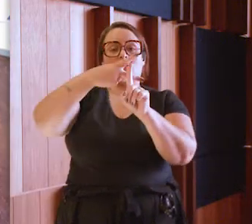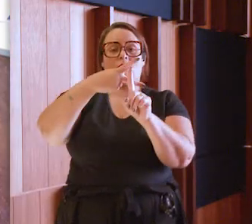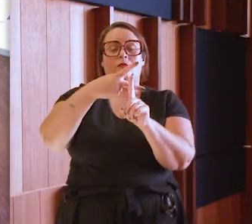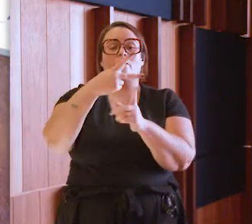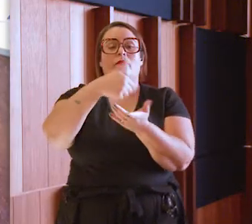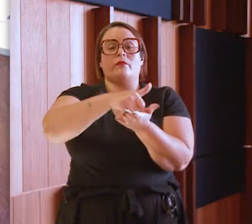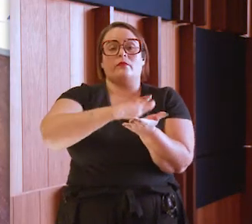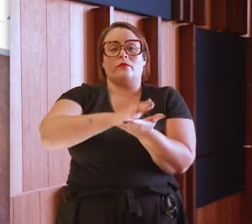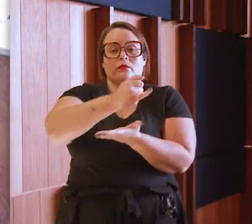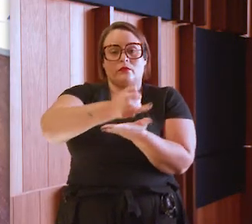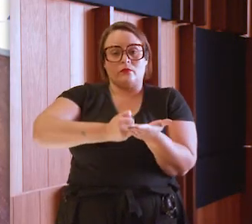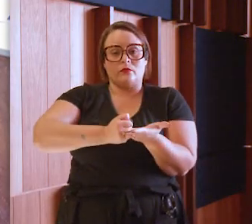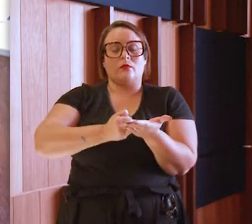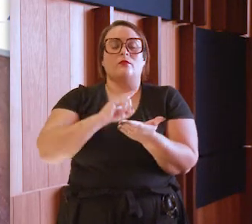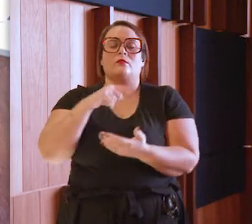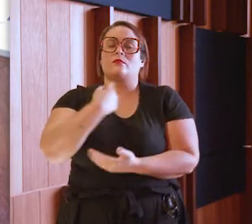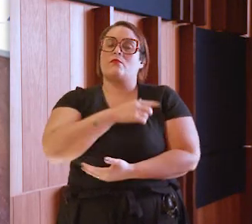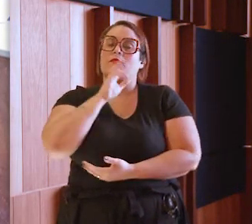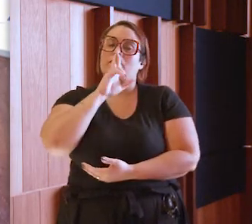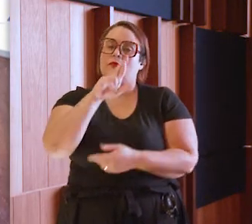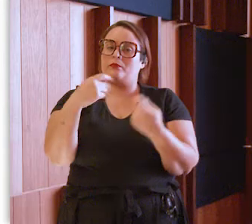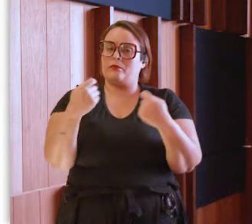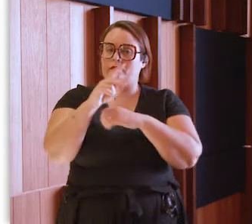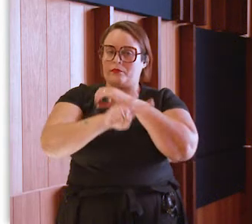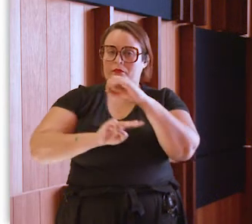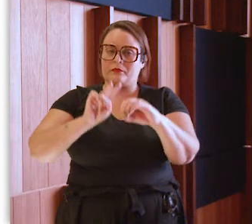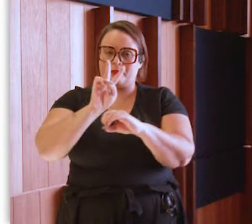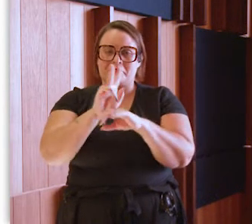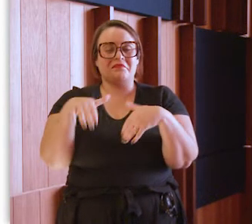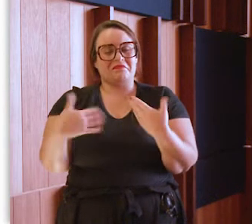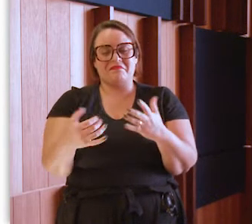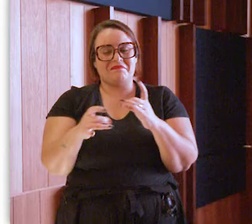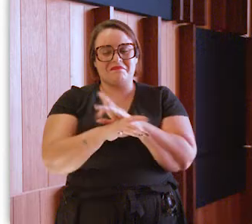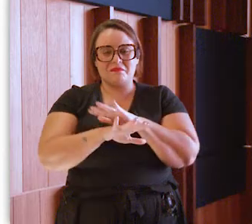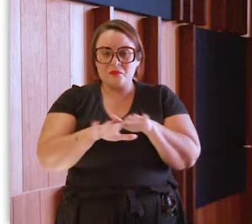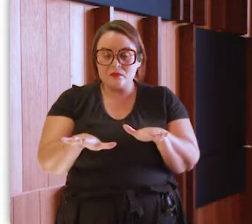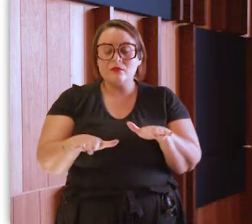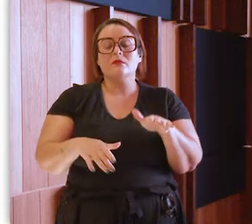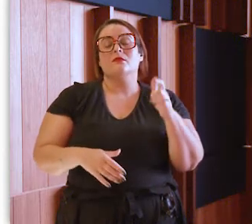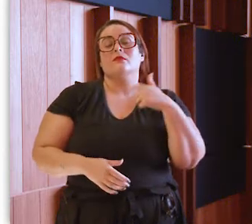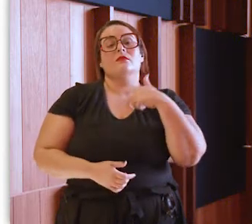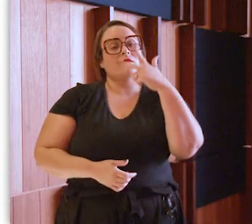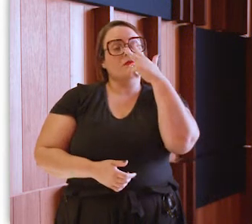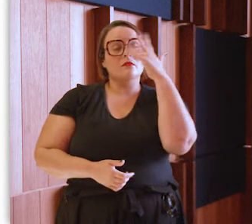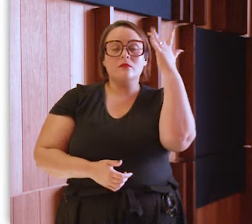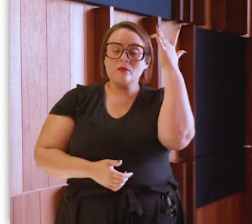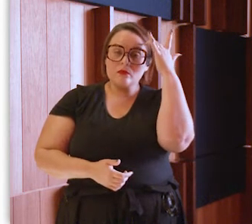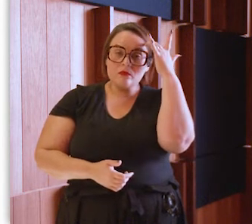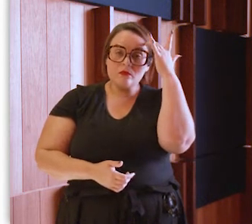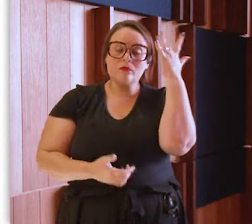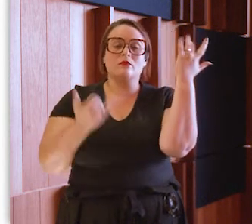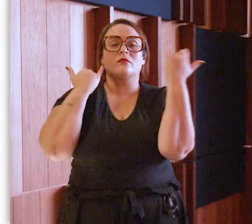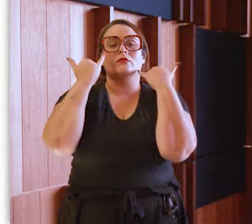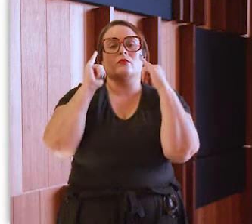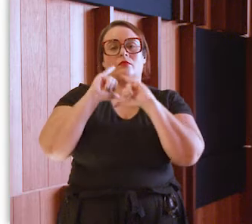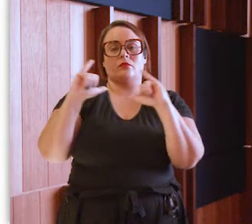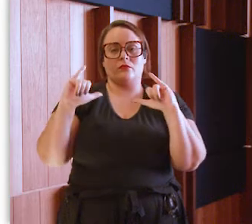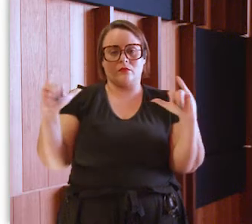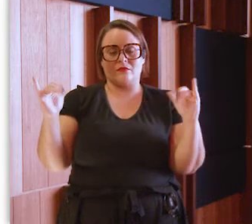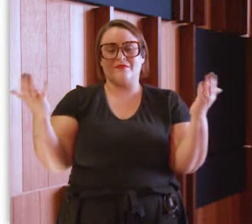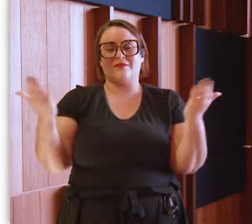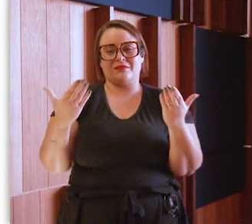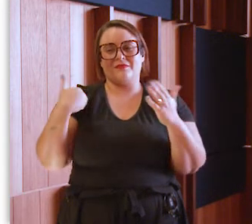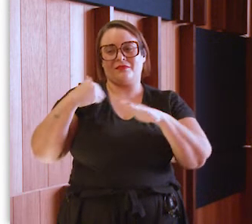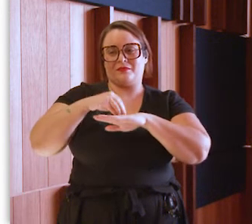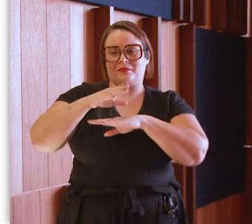forward. So to wrap up, I think the key takeaways as we discuss here, Doug and I, is data, data, data is going to